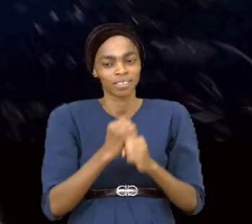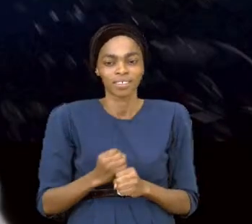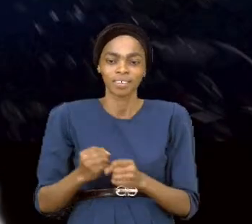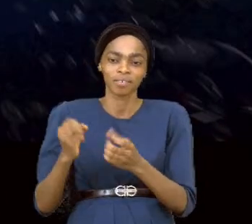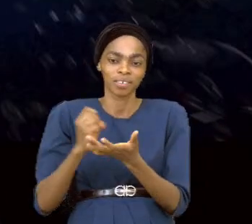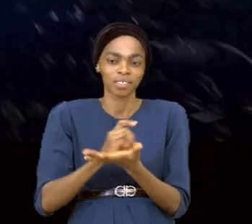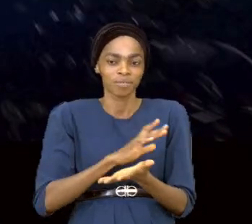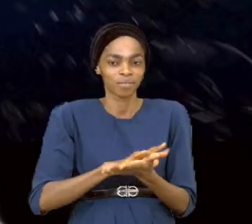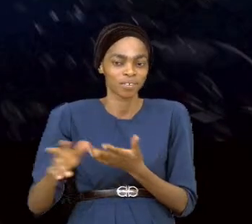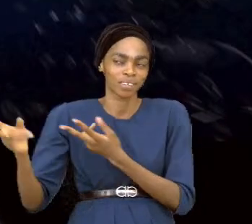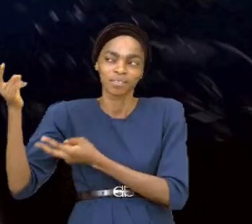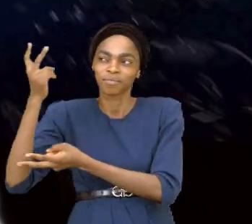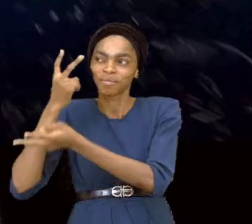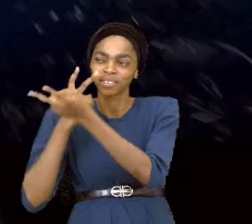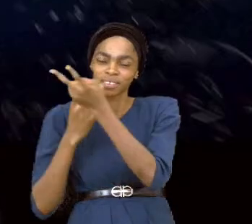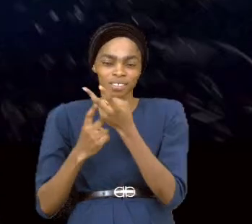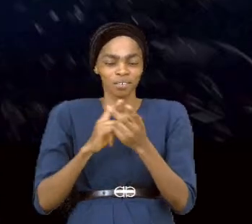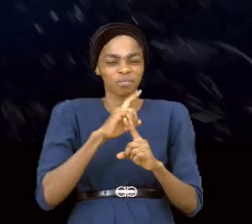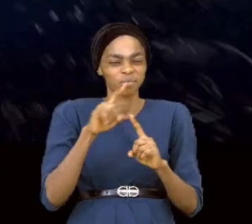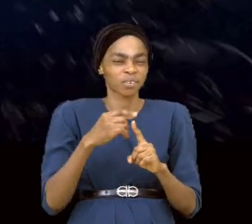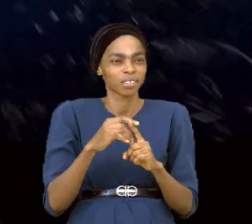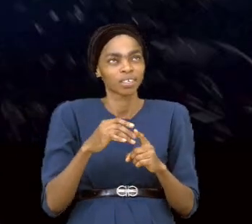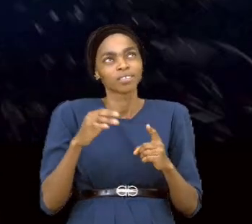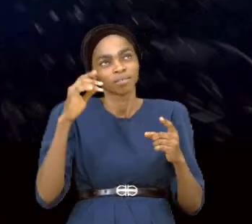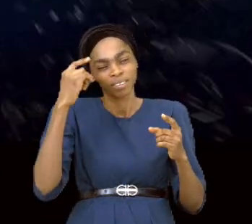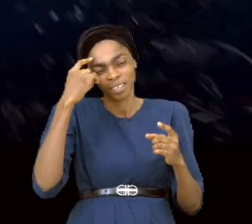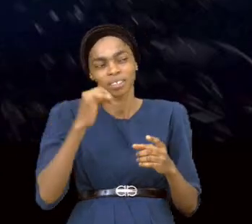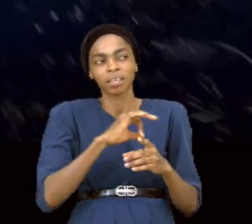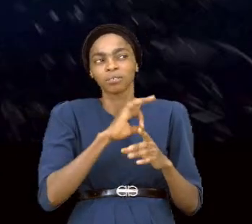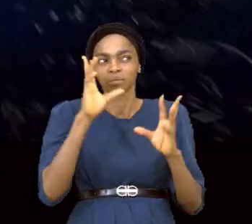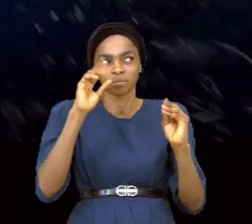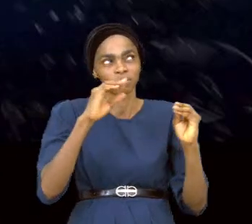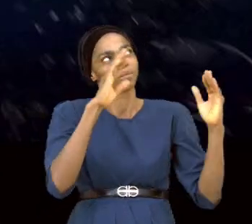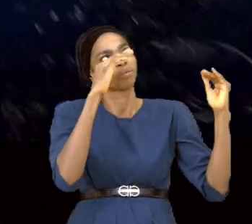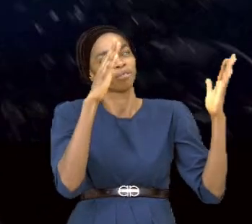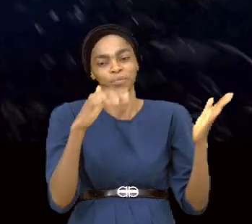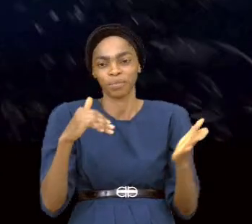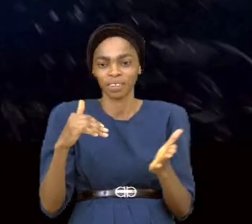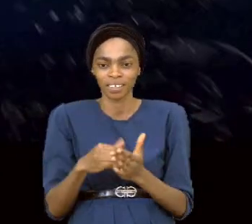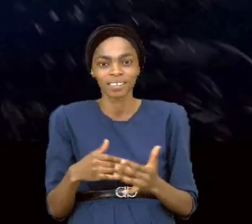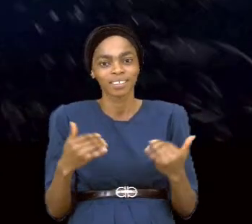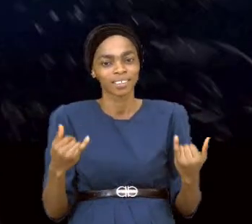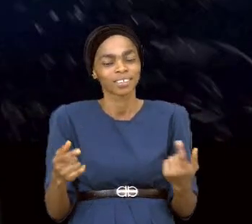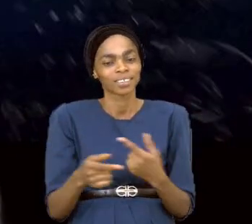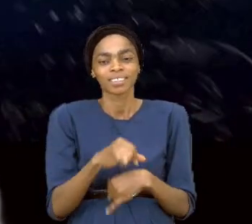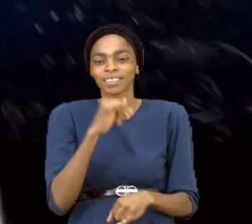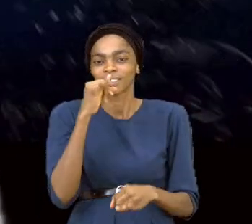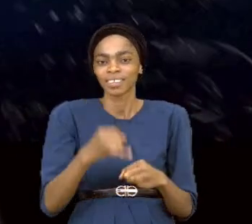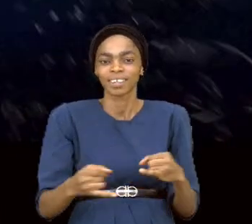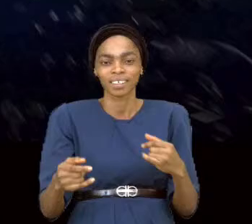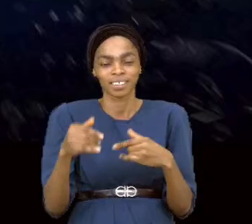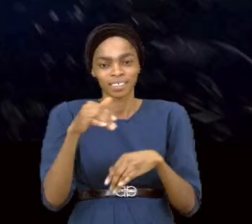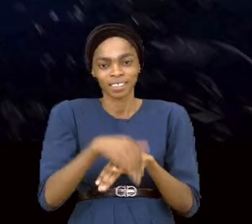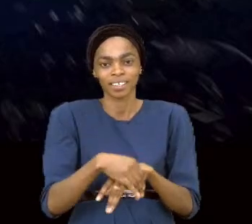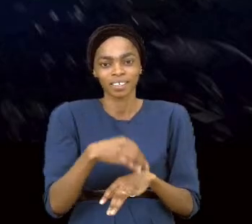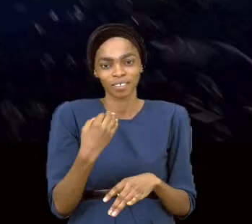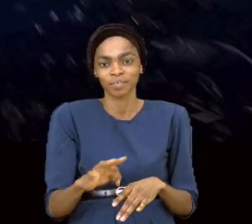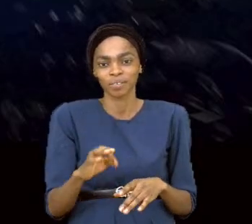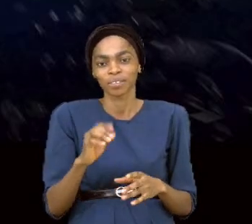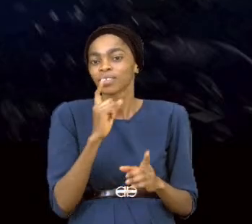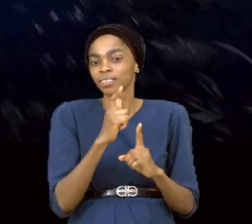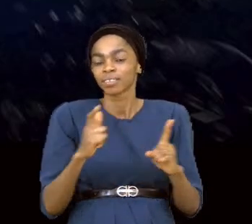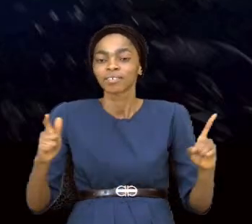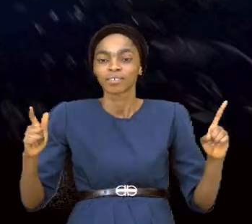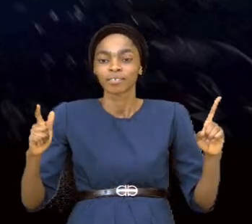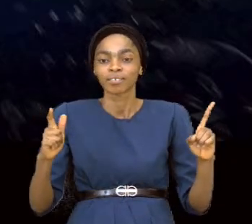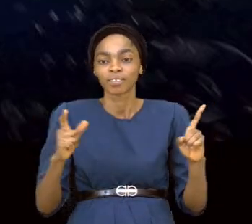they thought all hope was gone. And tonight is the last night of this Supernatural Deliverance Global Crusade. And